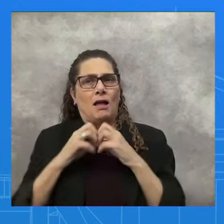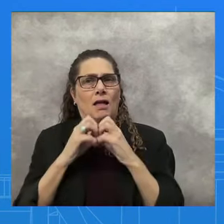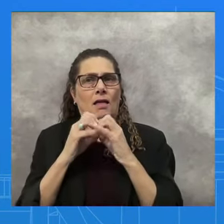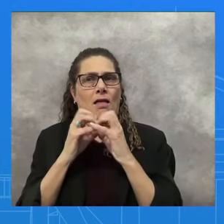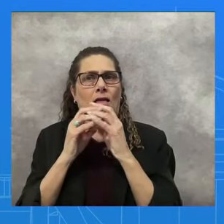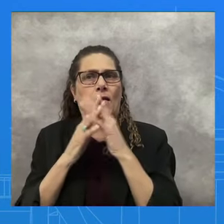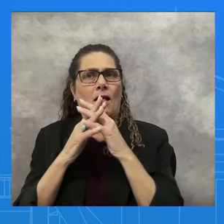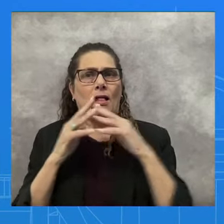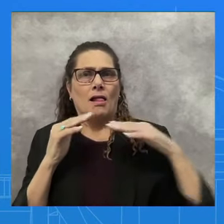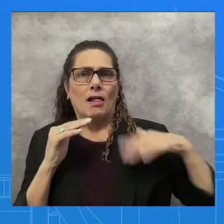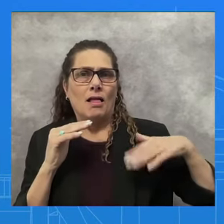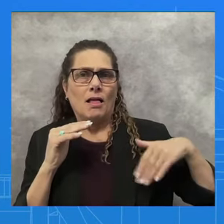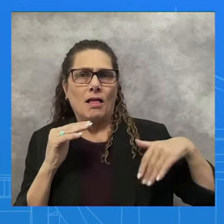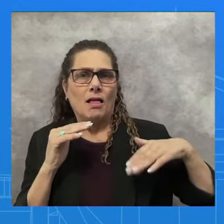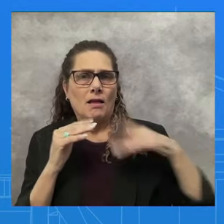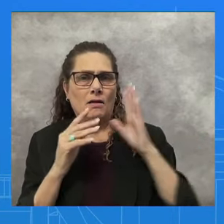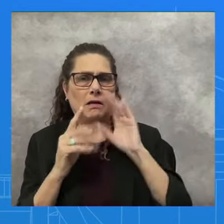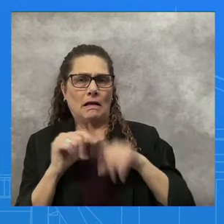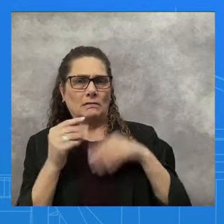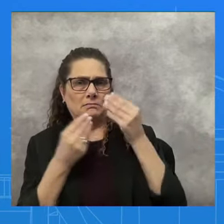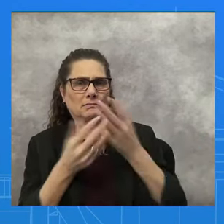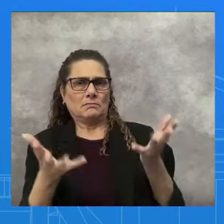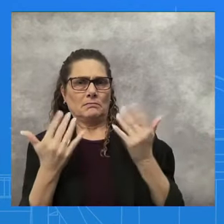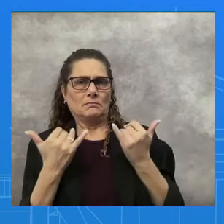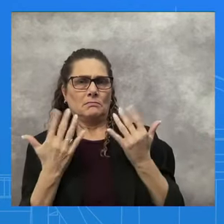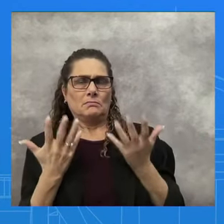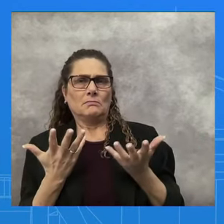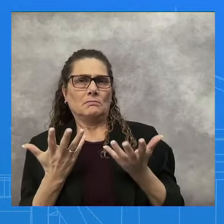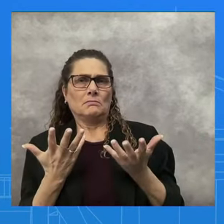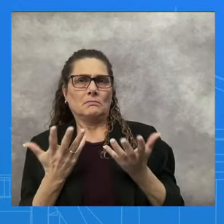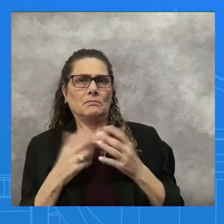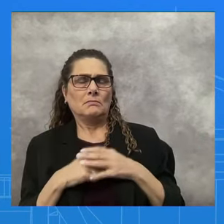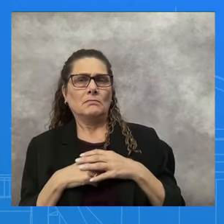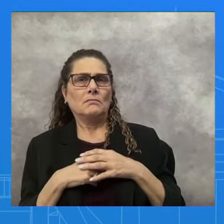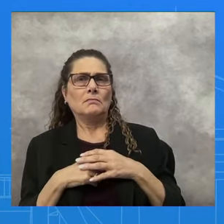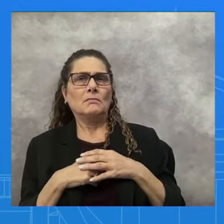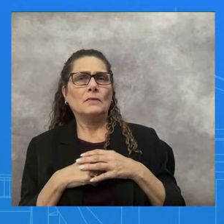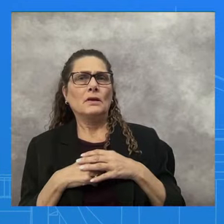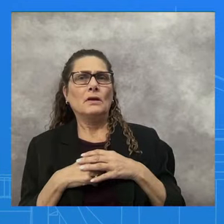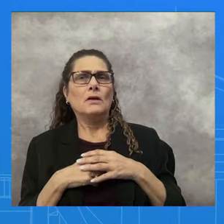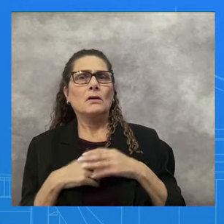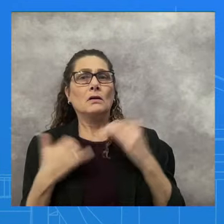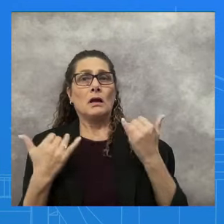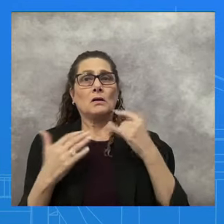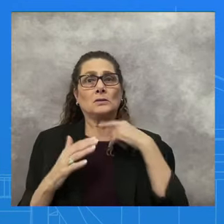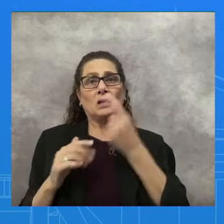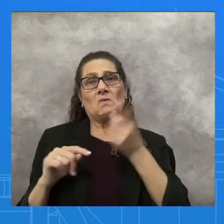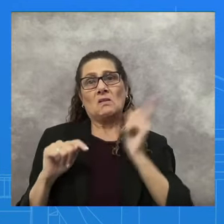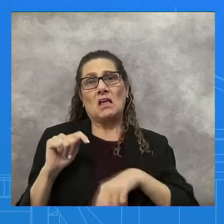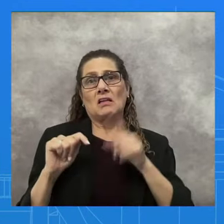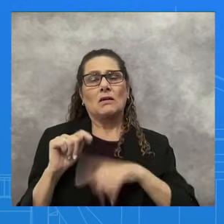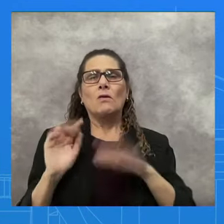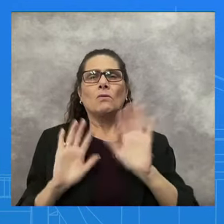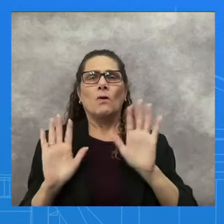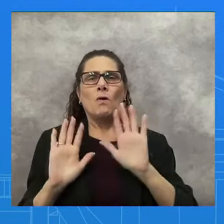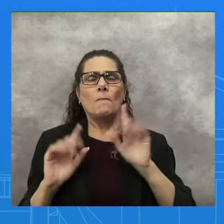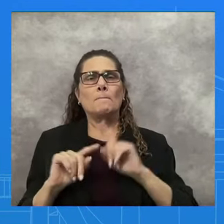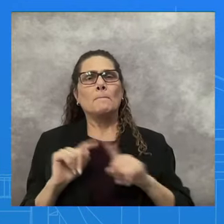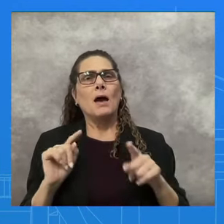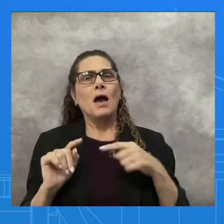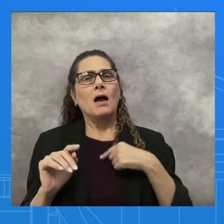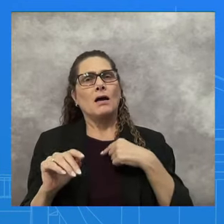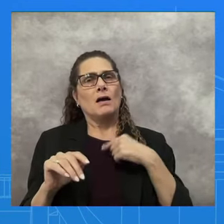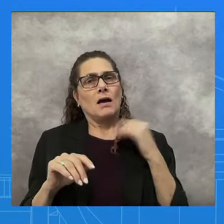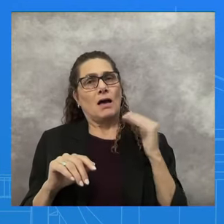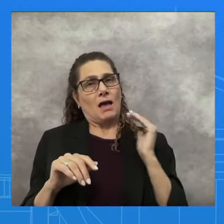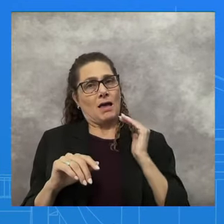not speak definitively about our strategic deterrent capabilities one way or the other. We don't talk about